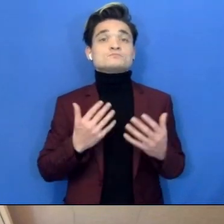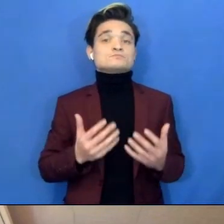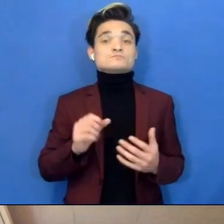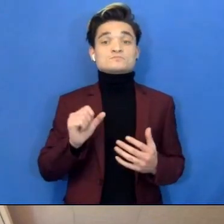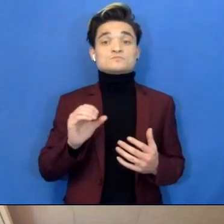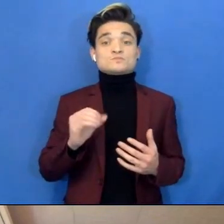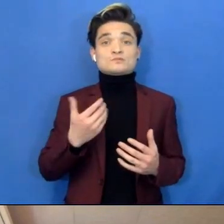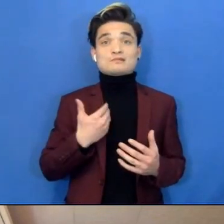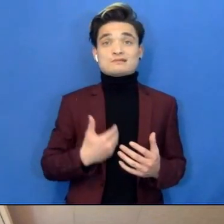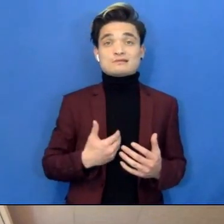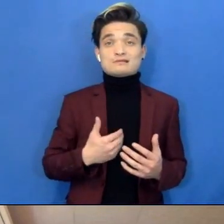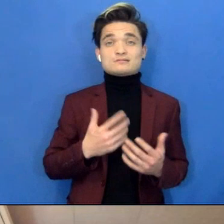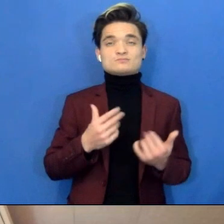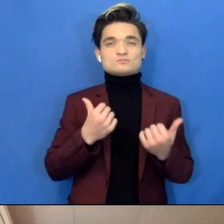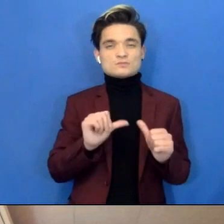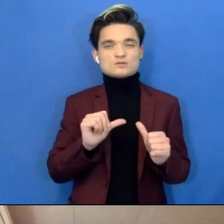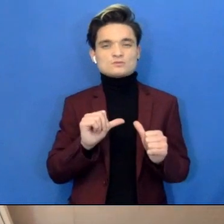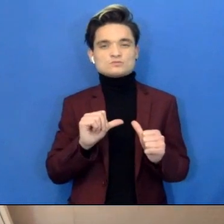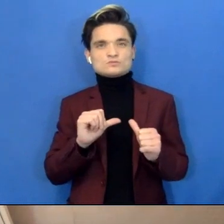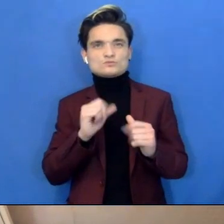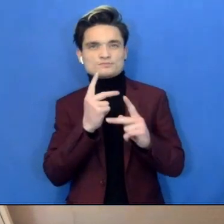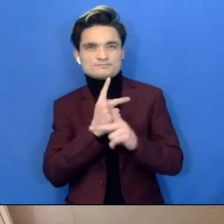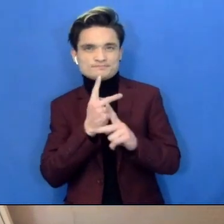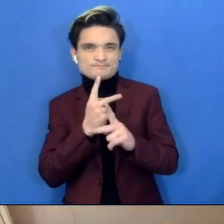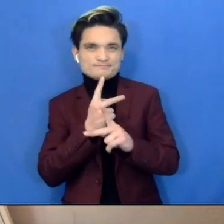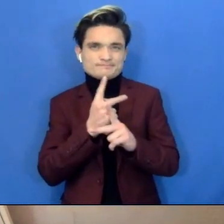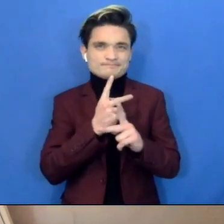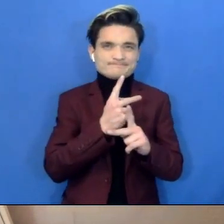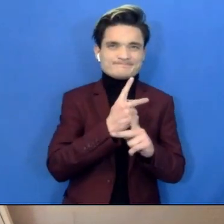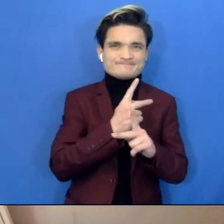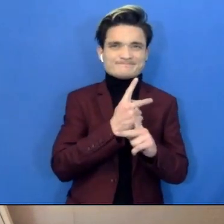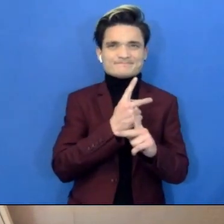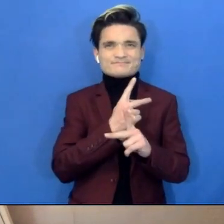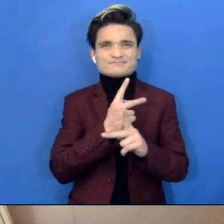figure it out and put it in words.